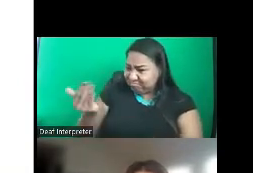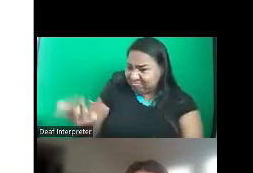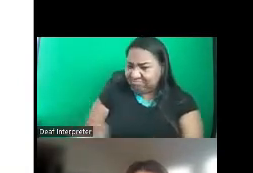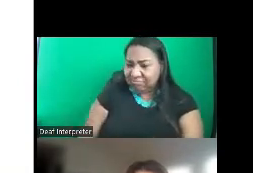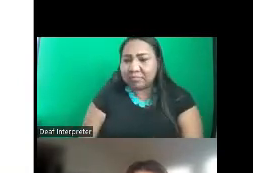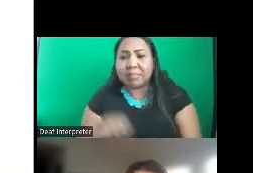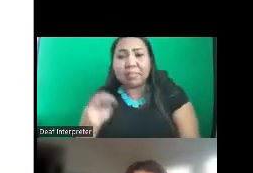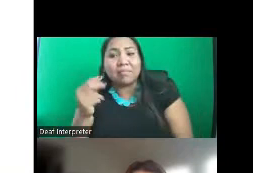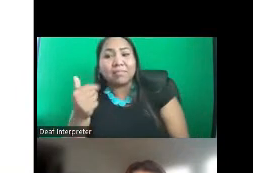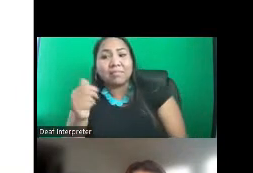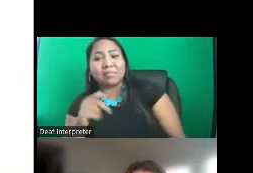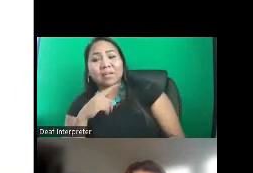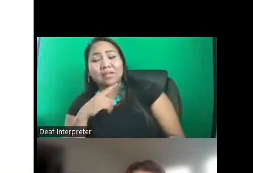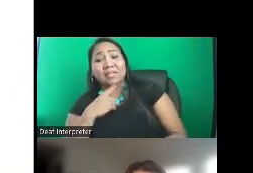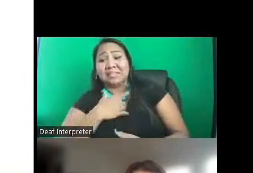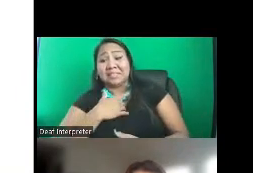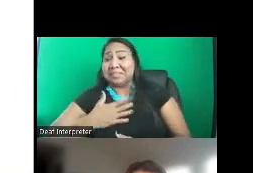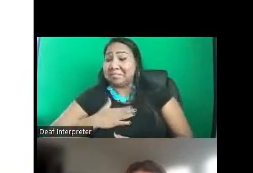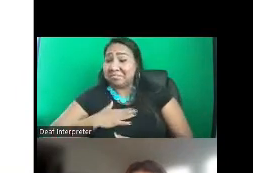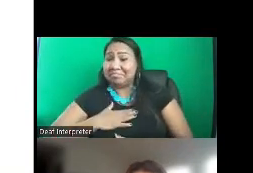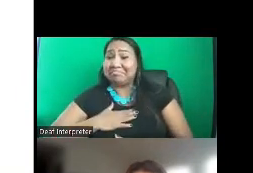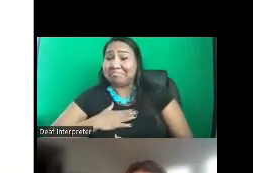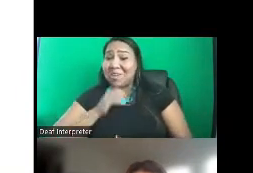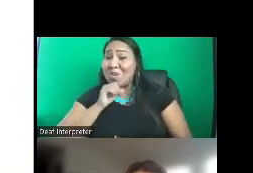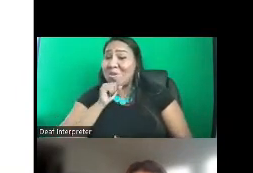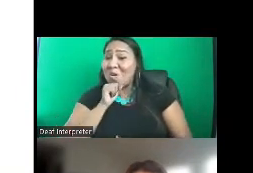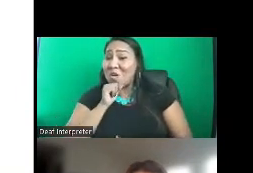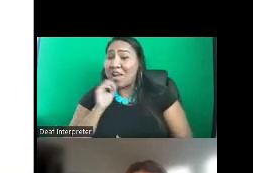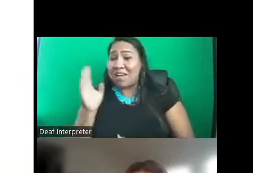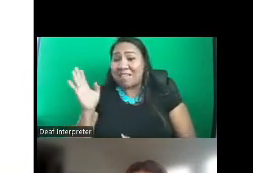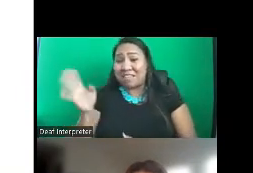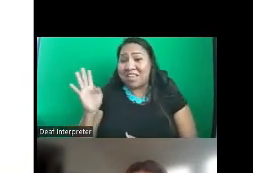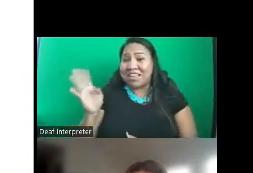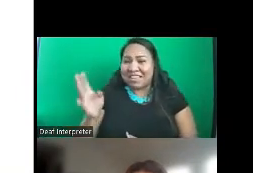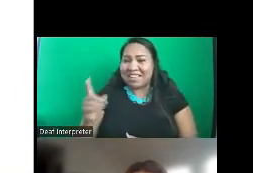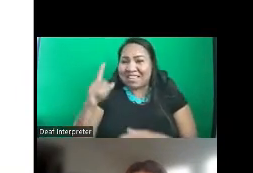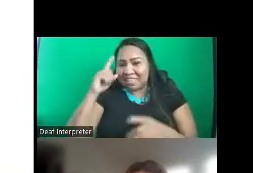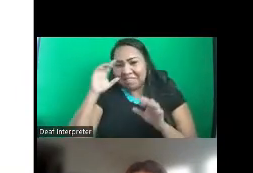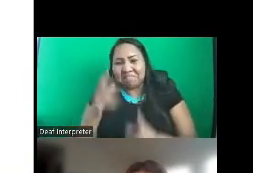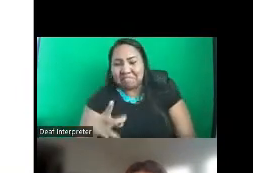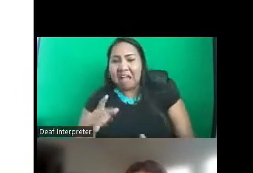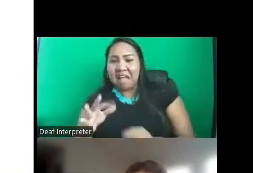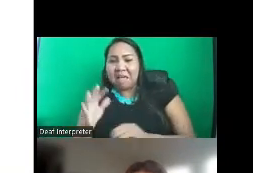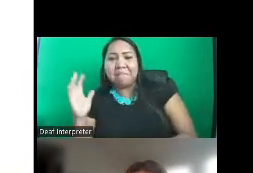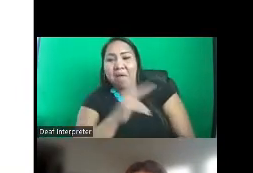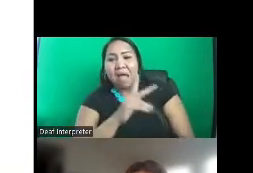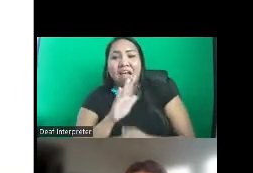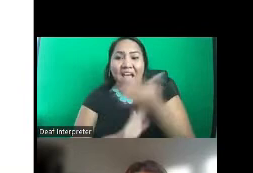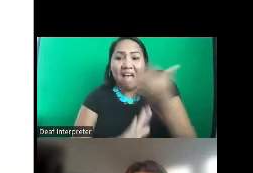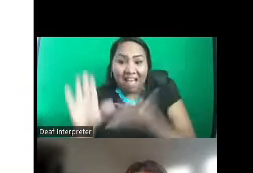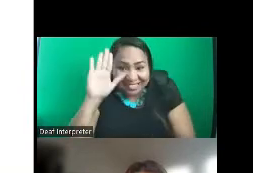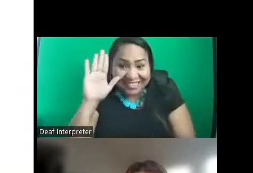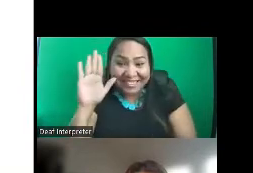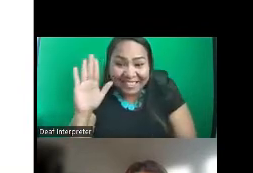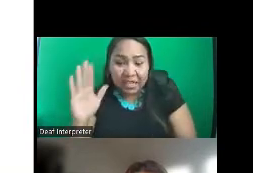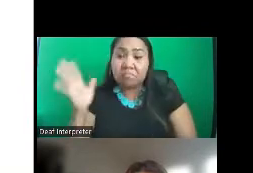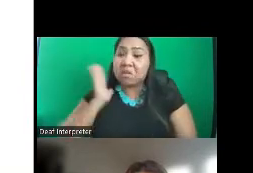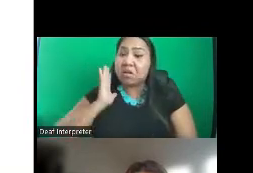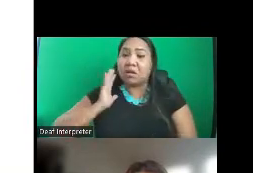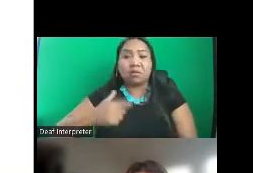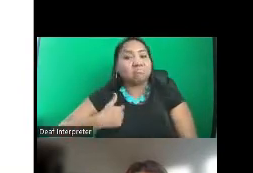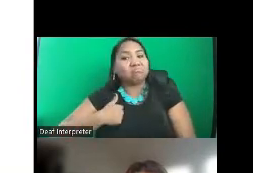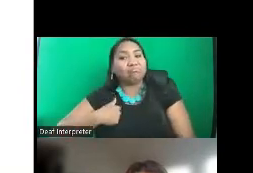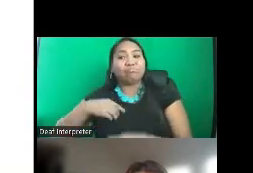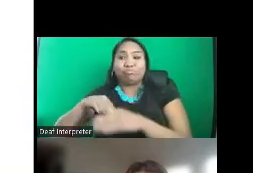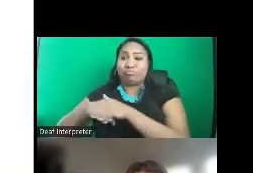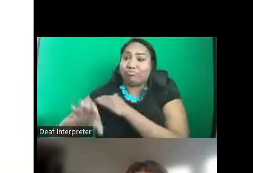in my 40s. I tried the first time, but I had young children and was not successful. And so during